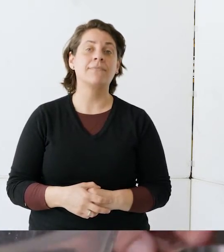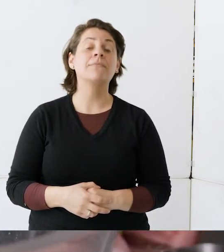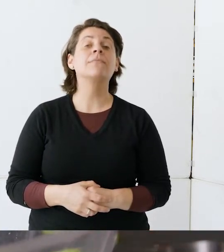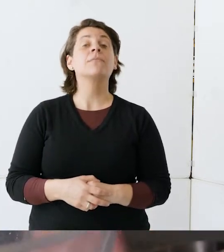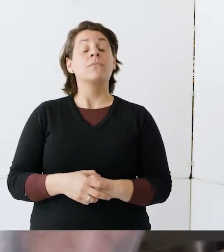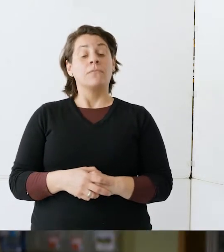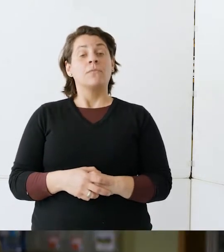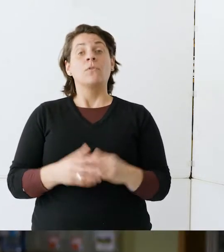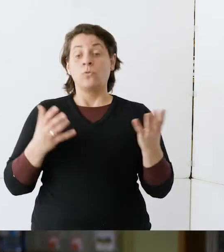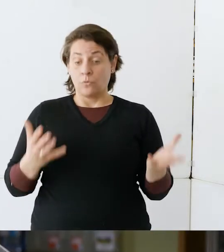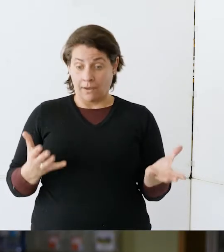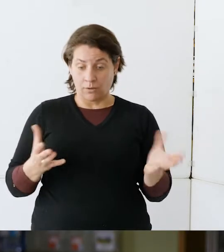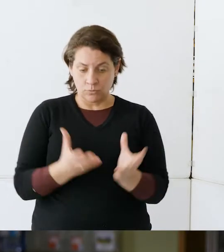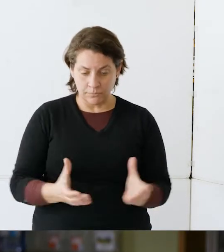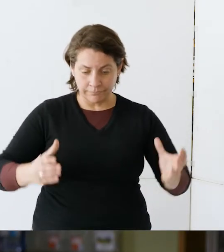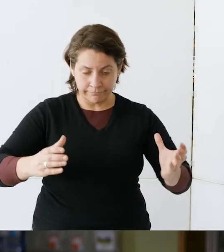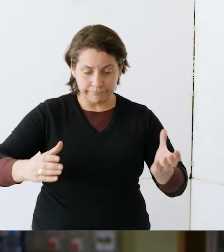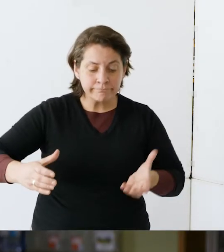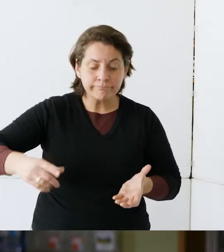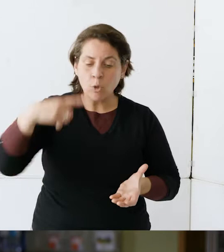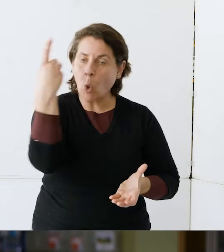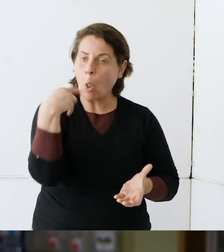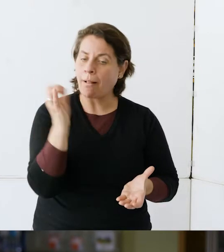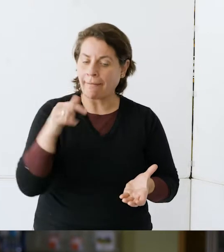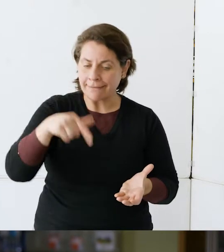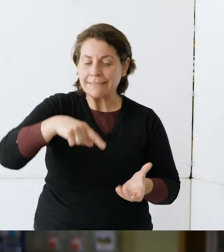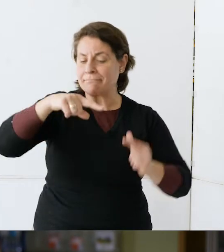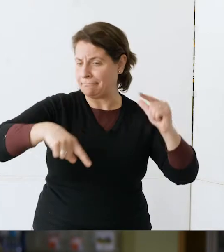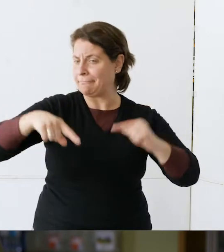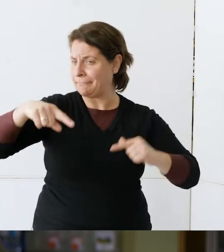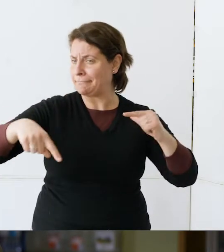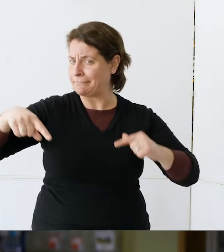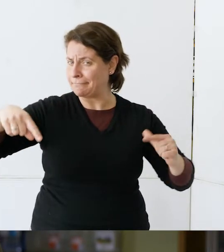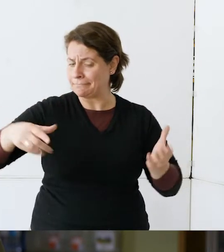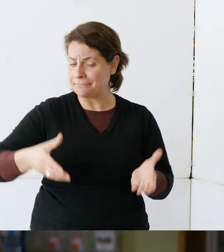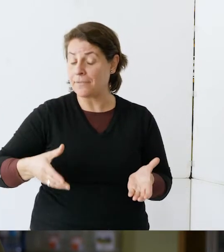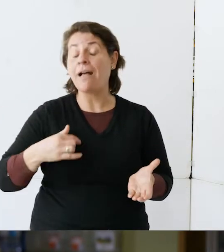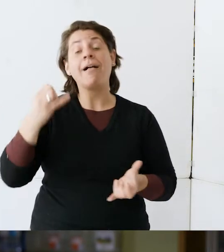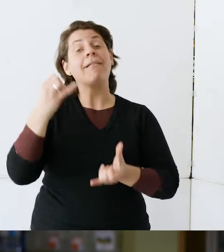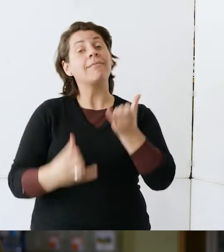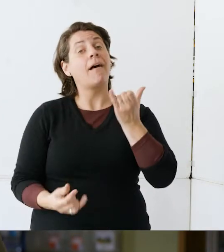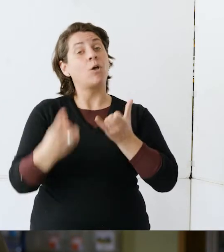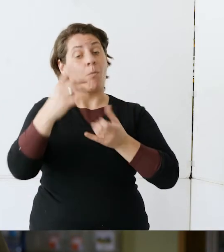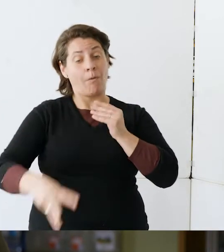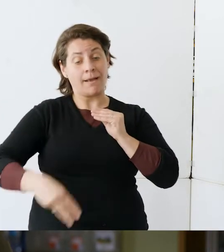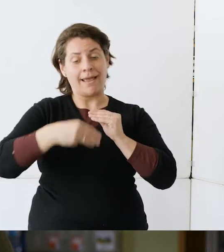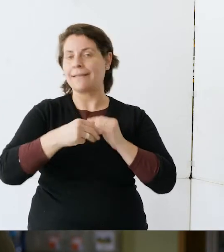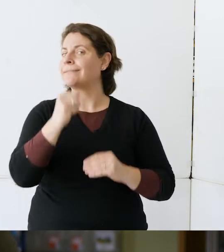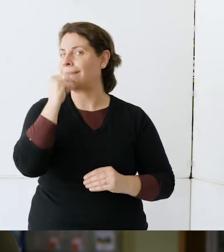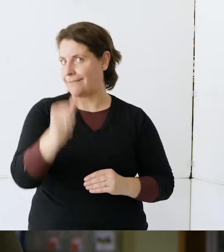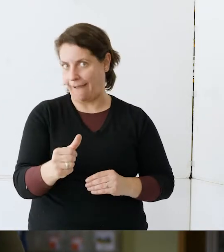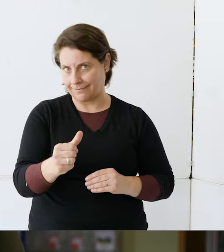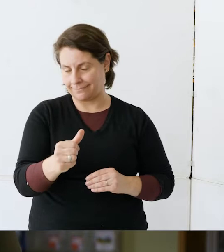Okay, so this is what our seeds look like so far. We have a variety in there. And our last ingredient